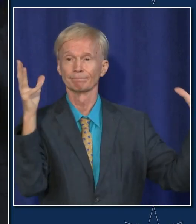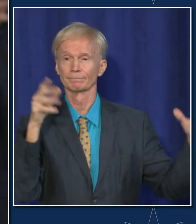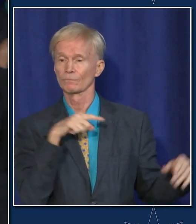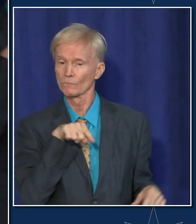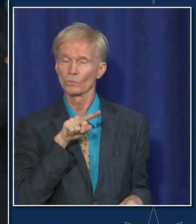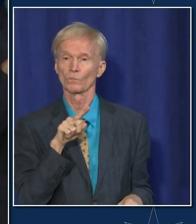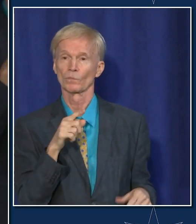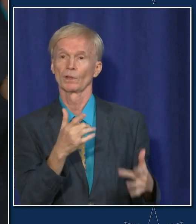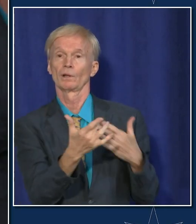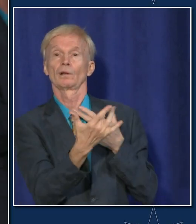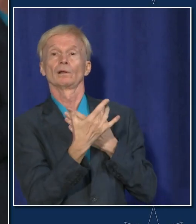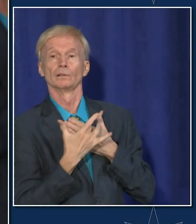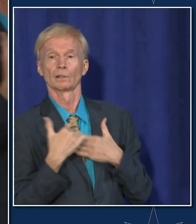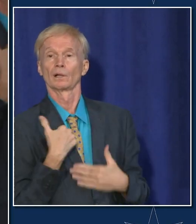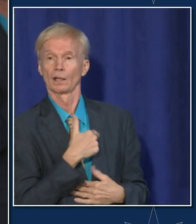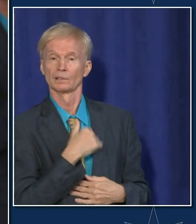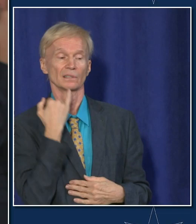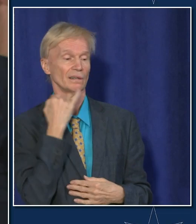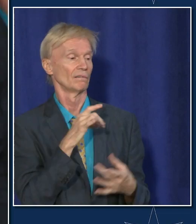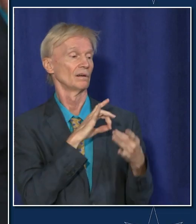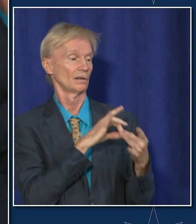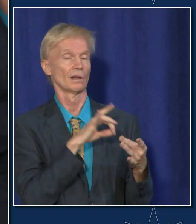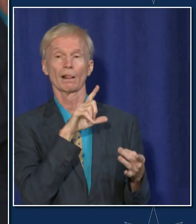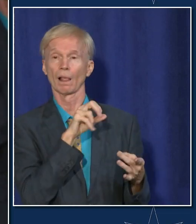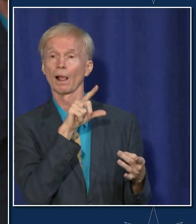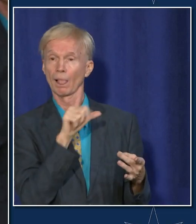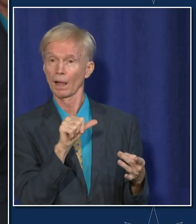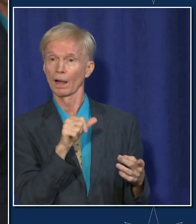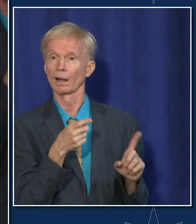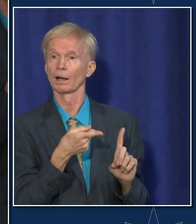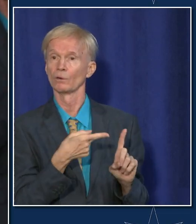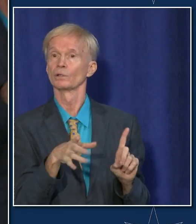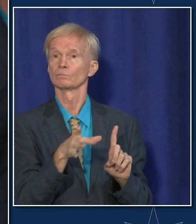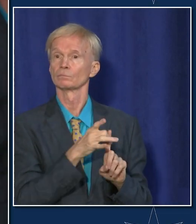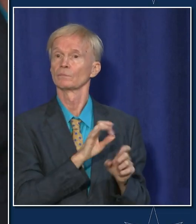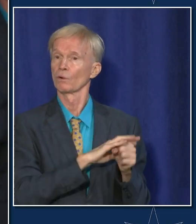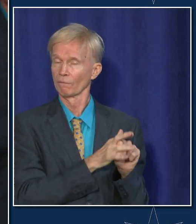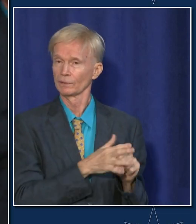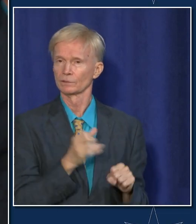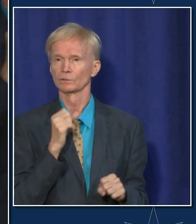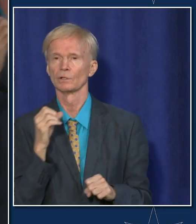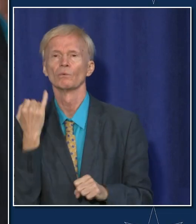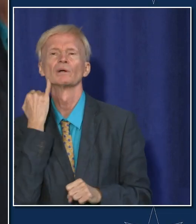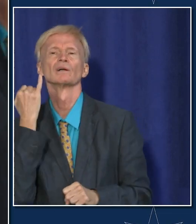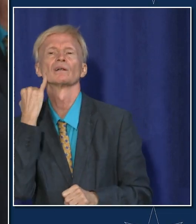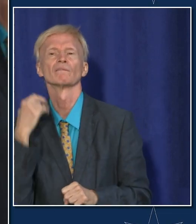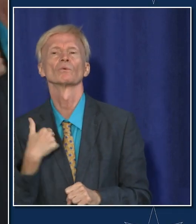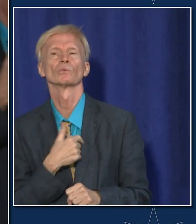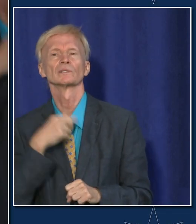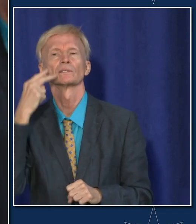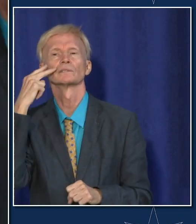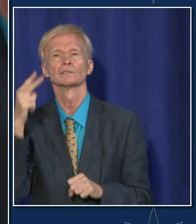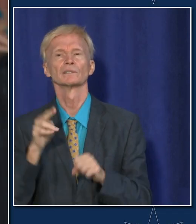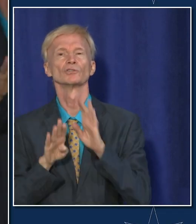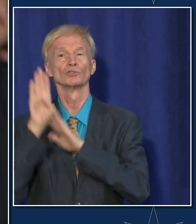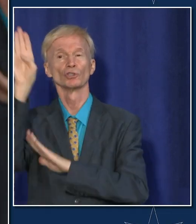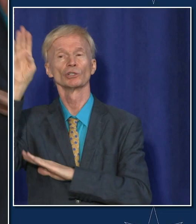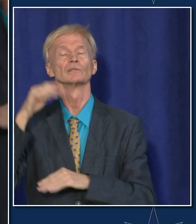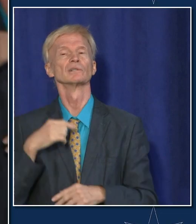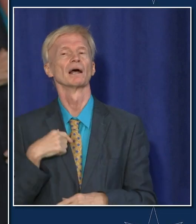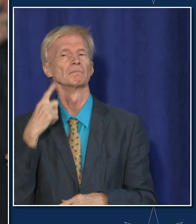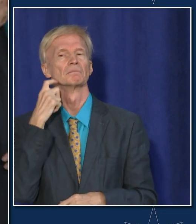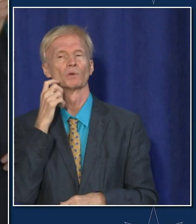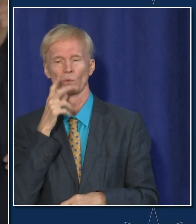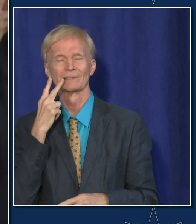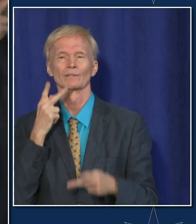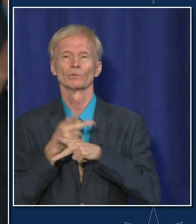anybody who was related to Lala? We would have seen a surge if we were going to see a surge at this point, by my